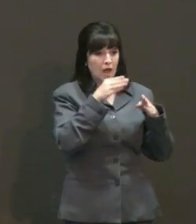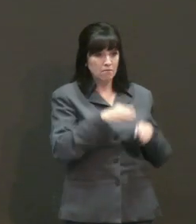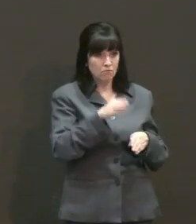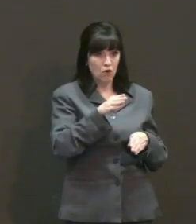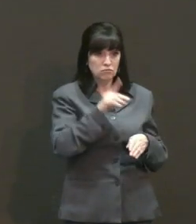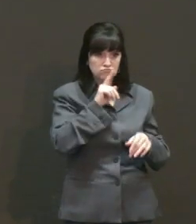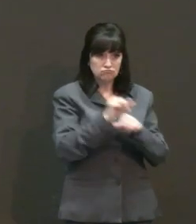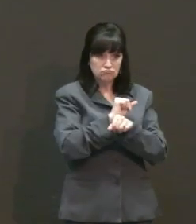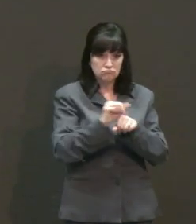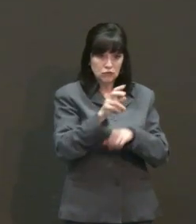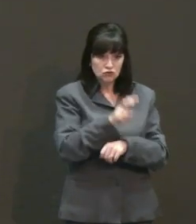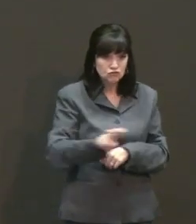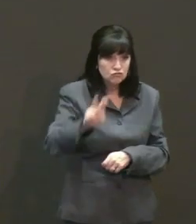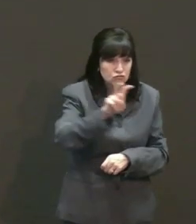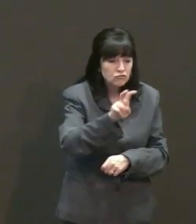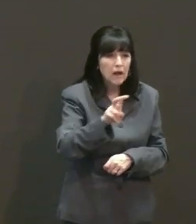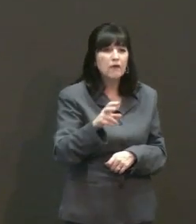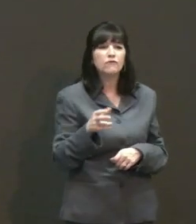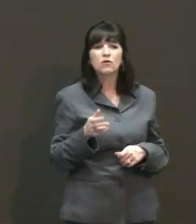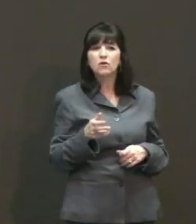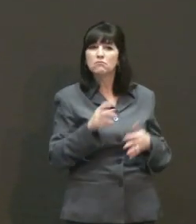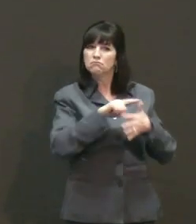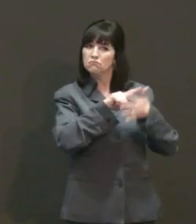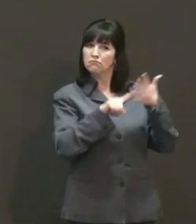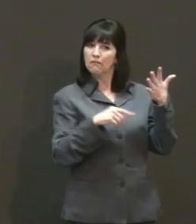that amount of detail here